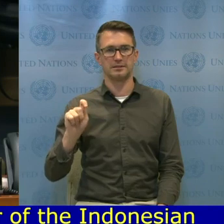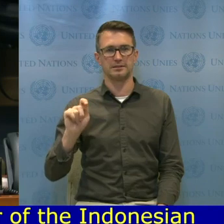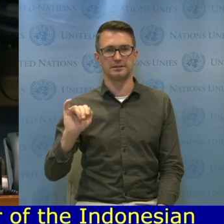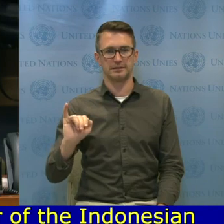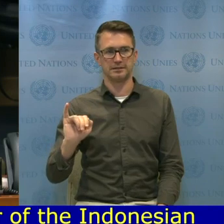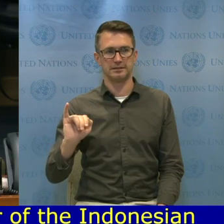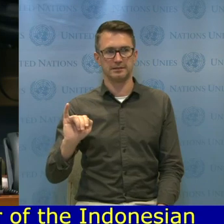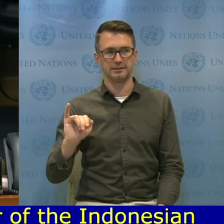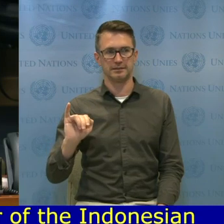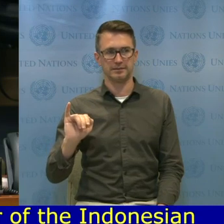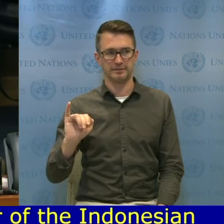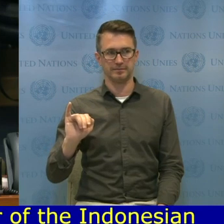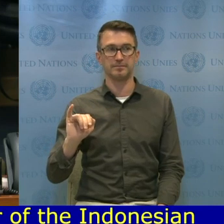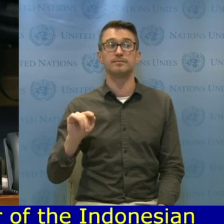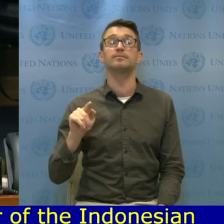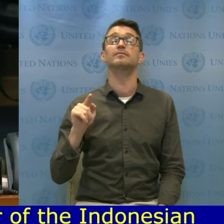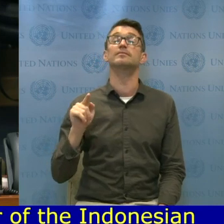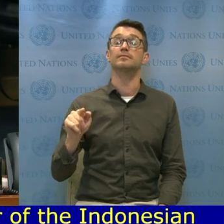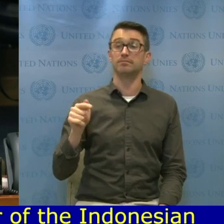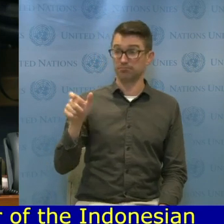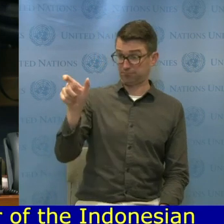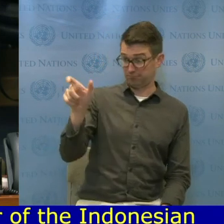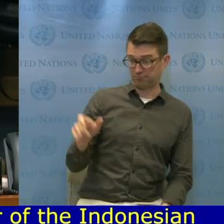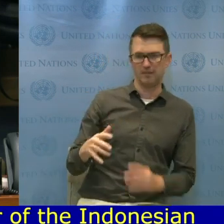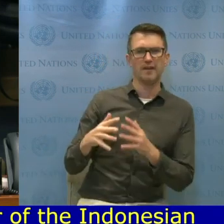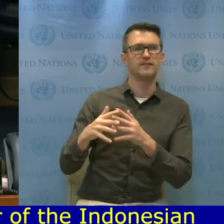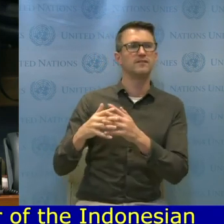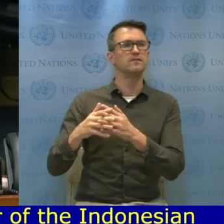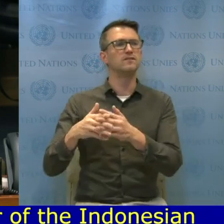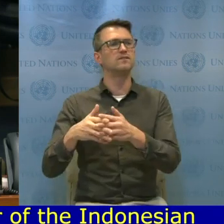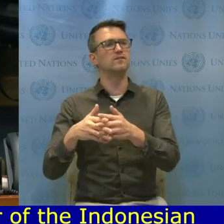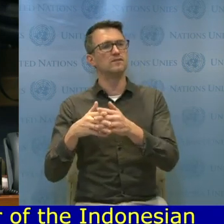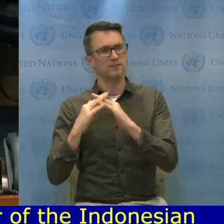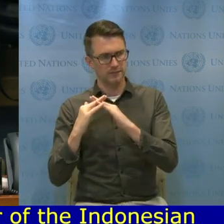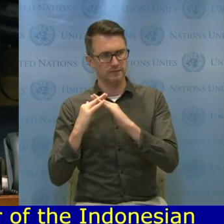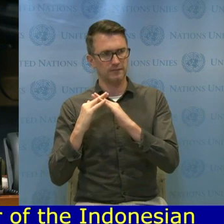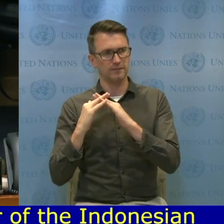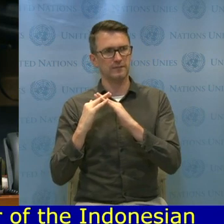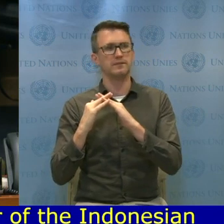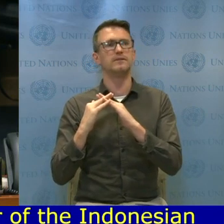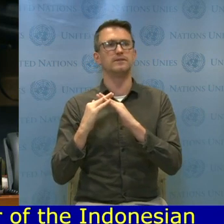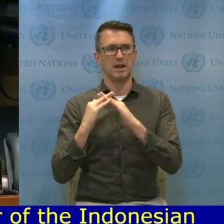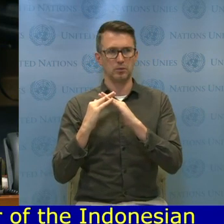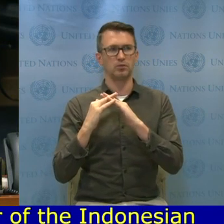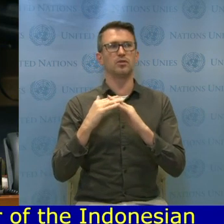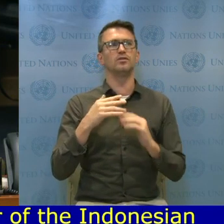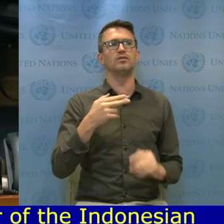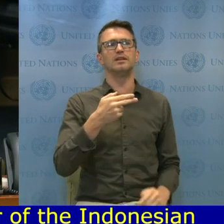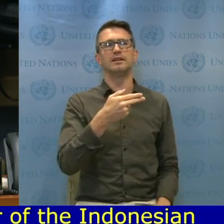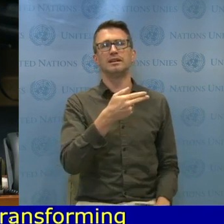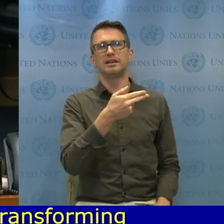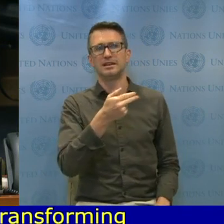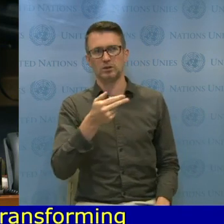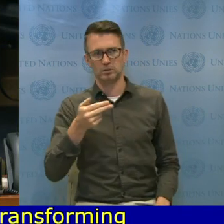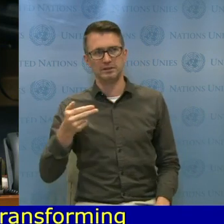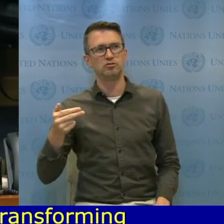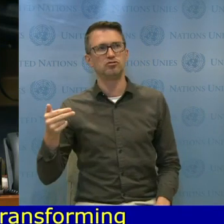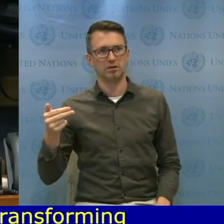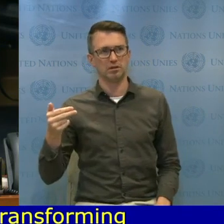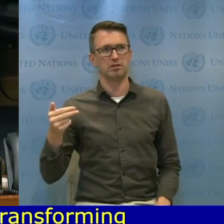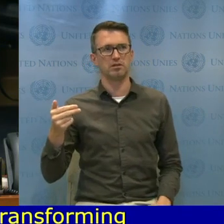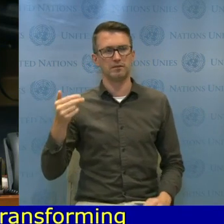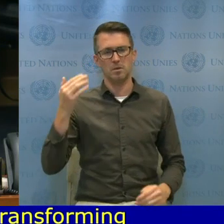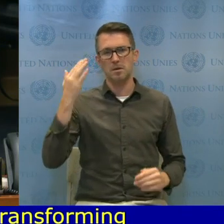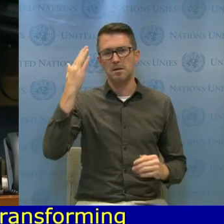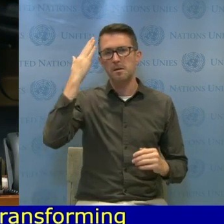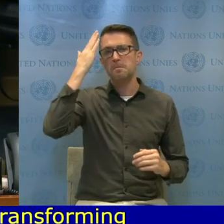Indonesia. Ms. Damayanti is a steering committee member for TCI Asia. She is a national leader in Indonesia in the